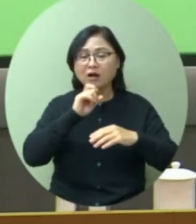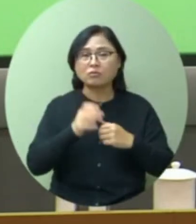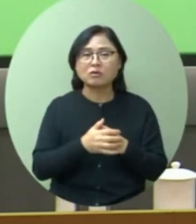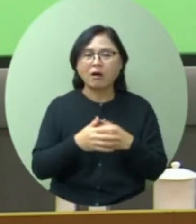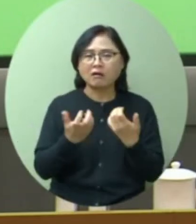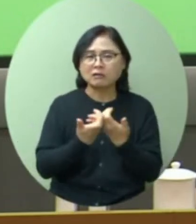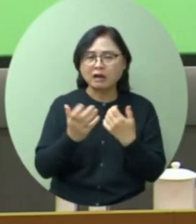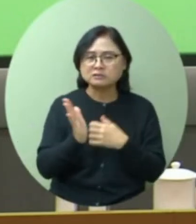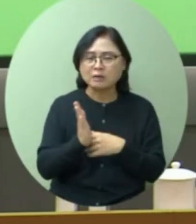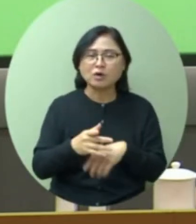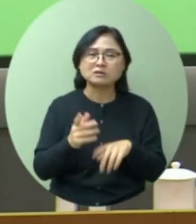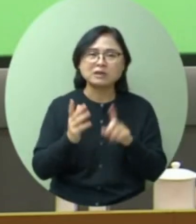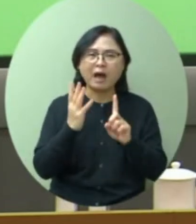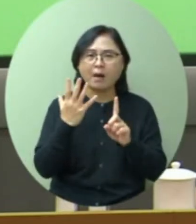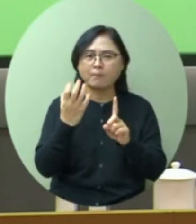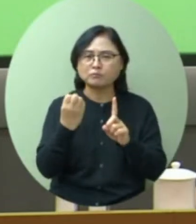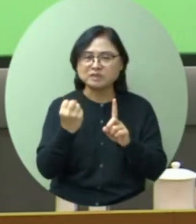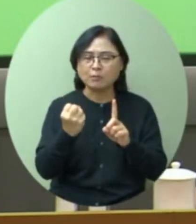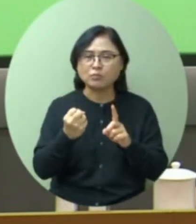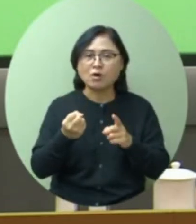It's 150 tons